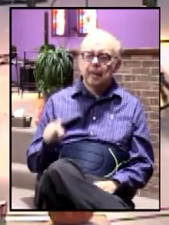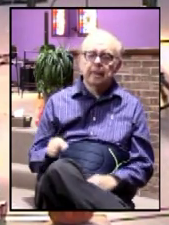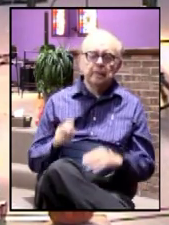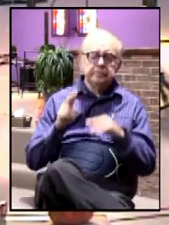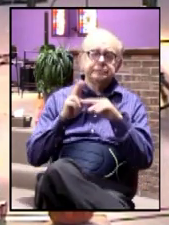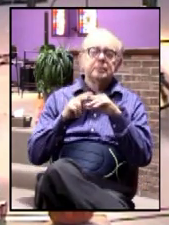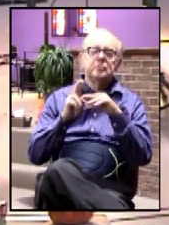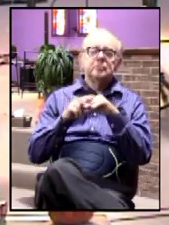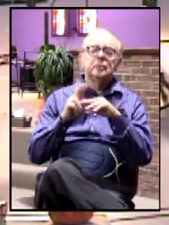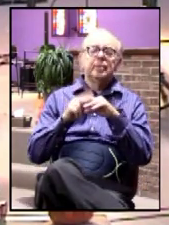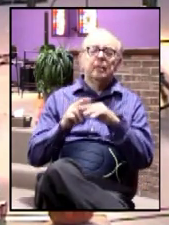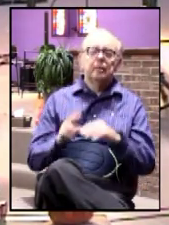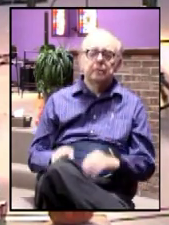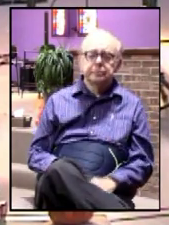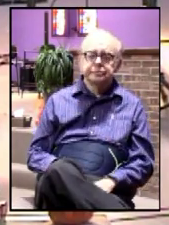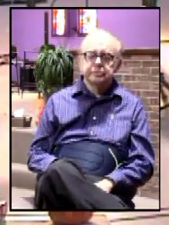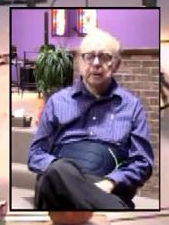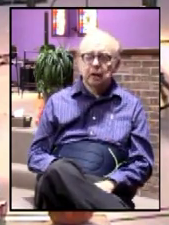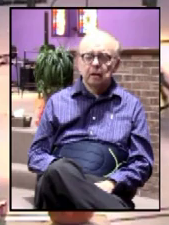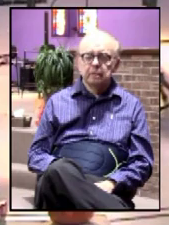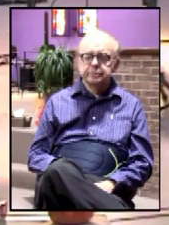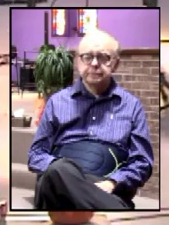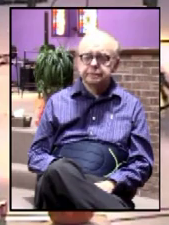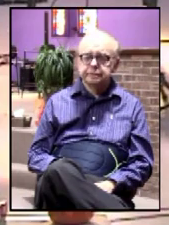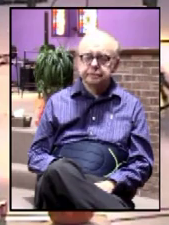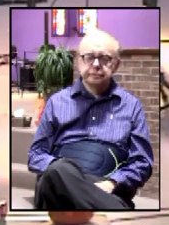They should be expanding.